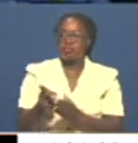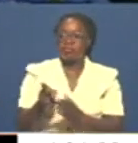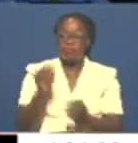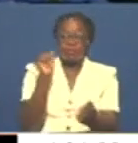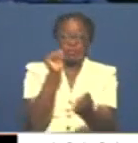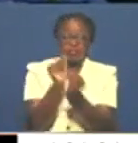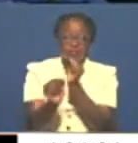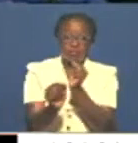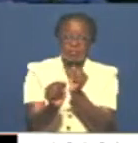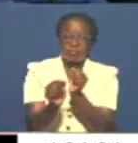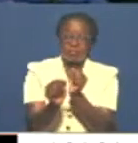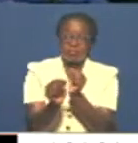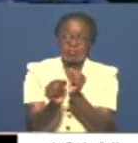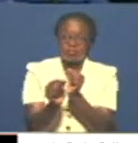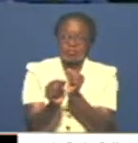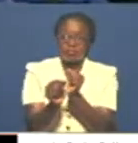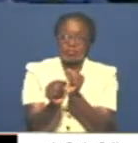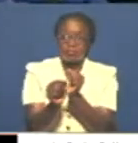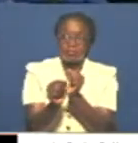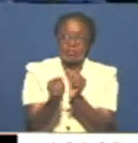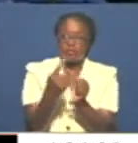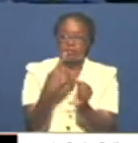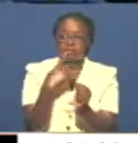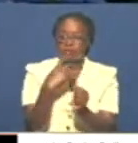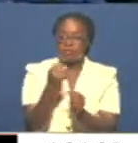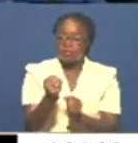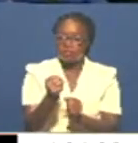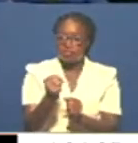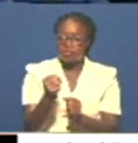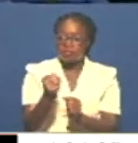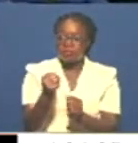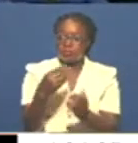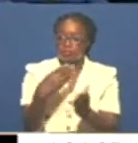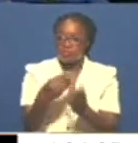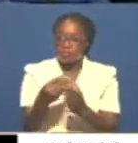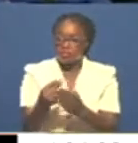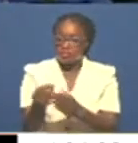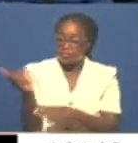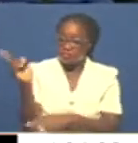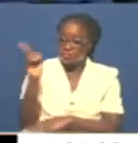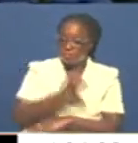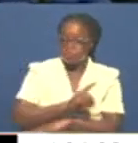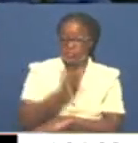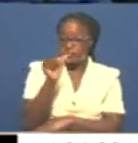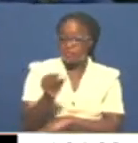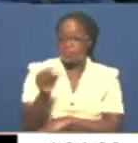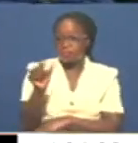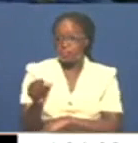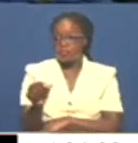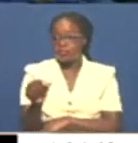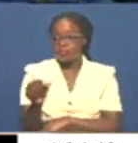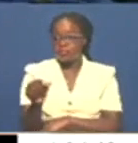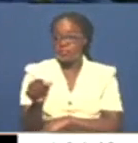fine of 500 shillings per day for the days